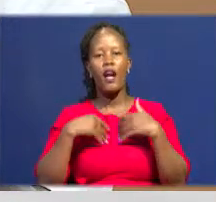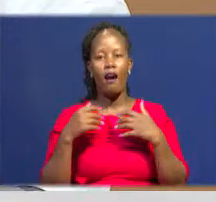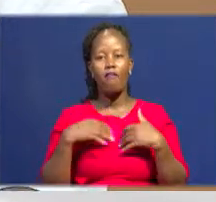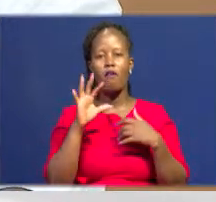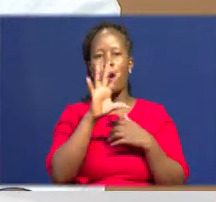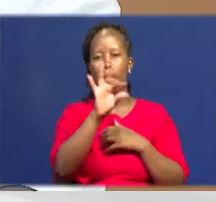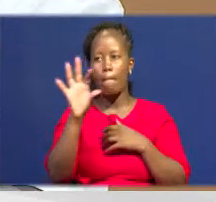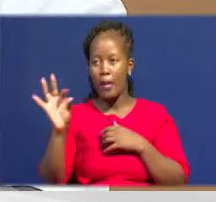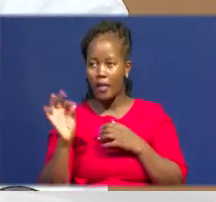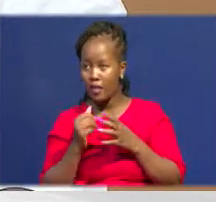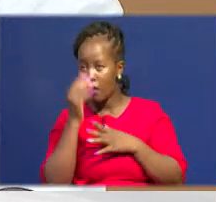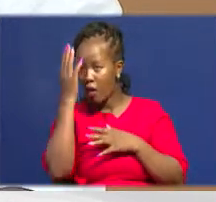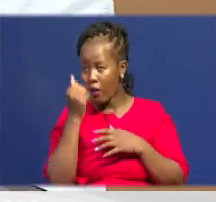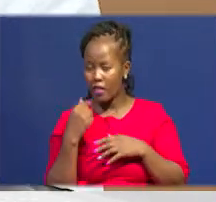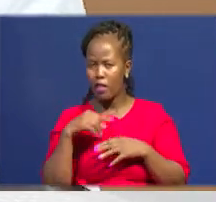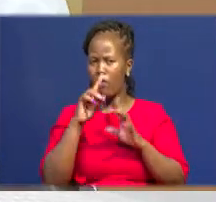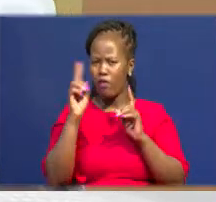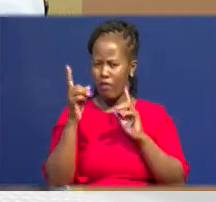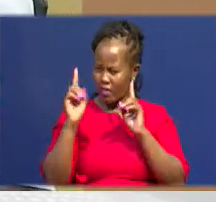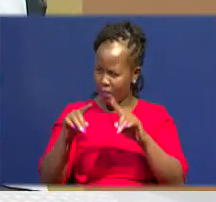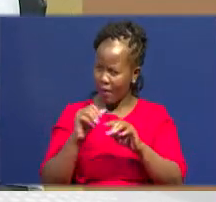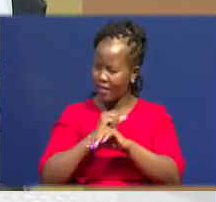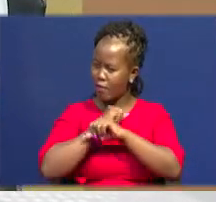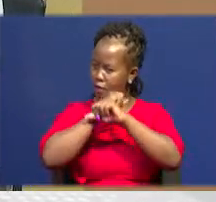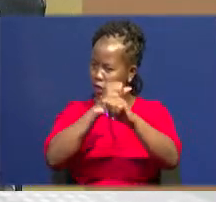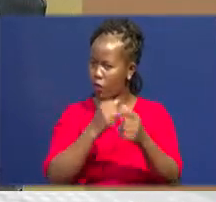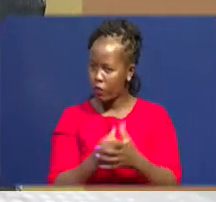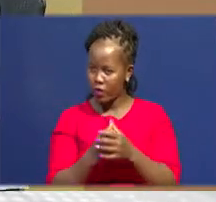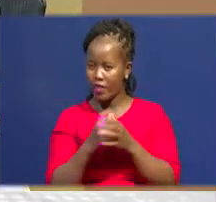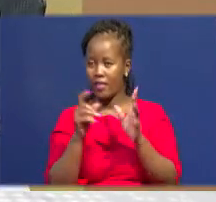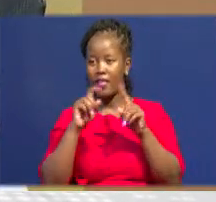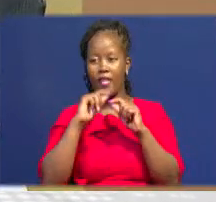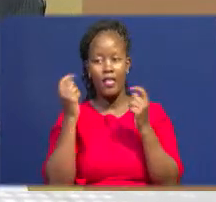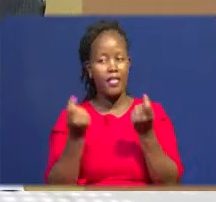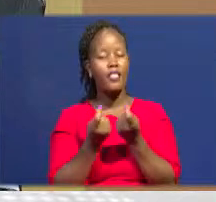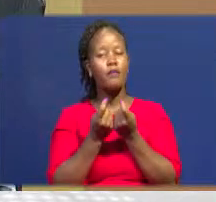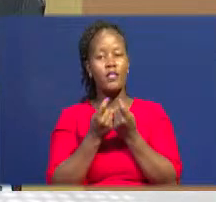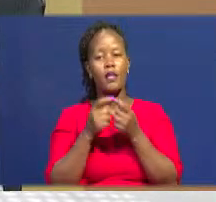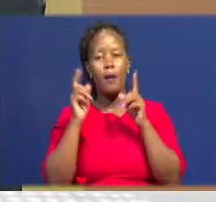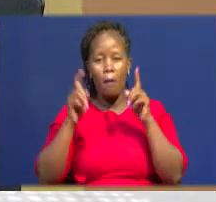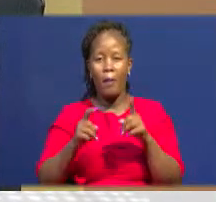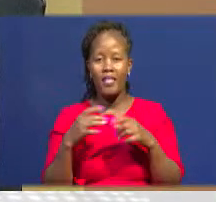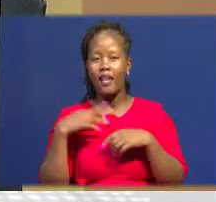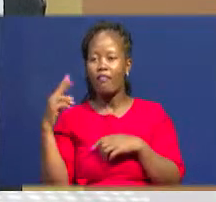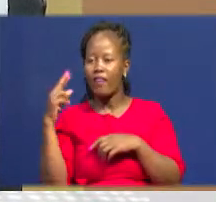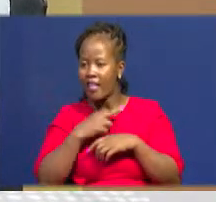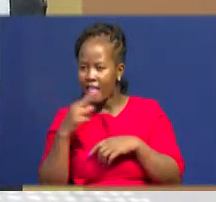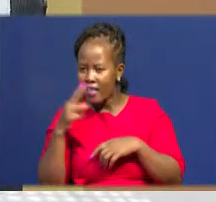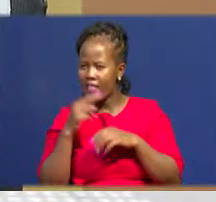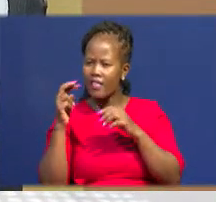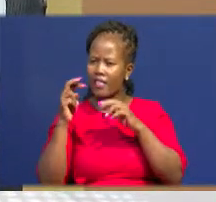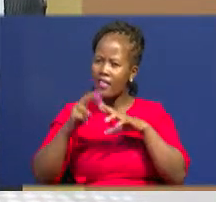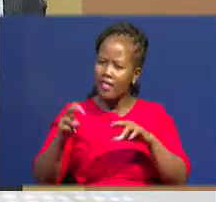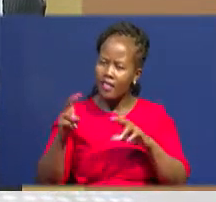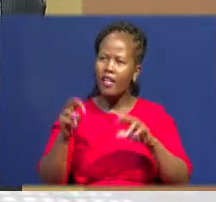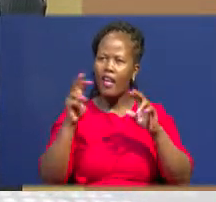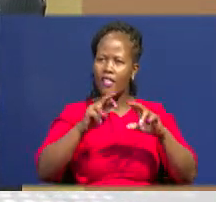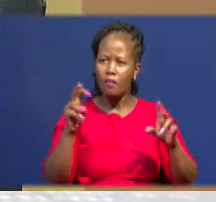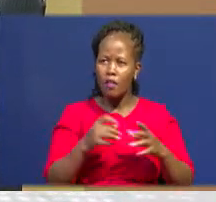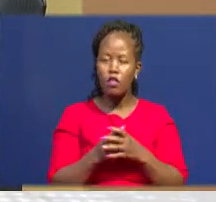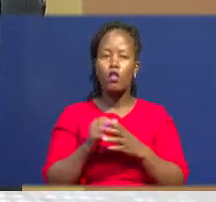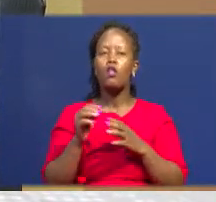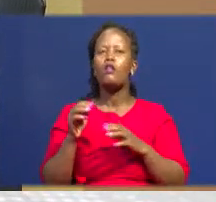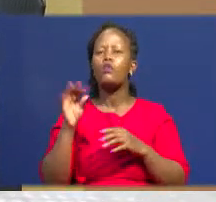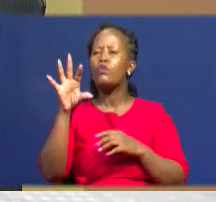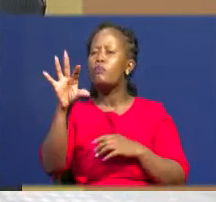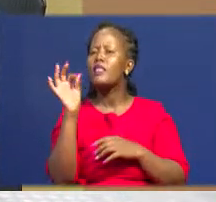picnics. Because what do we do? We take precautions. Remember, our team does risk assessment. For us to dedicate a place for spectators, we look